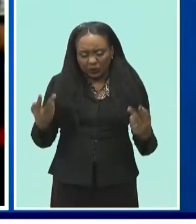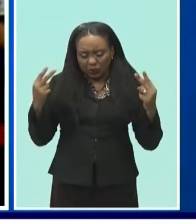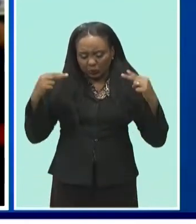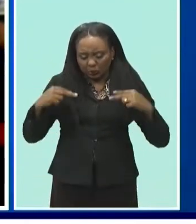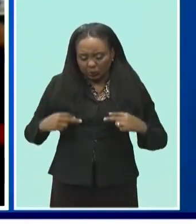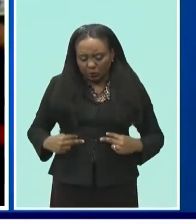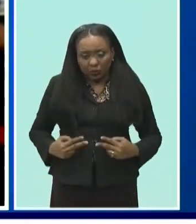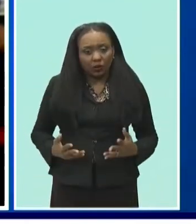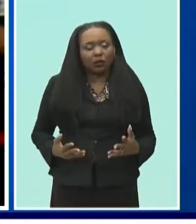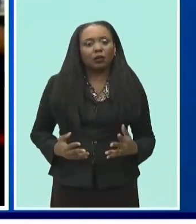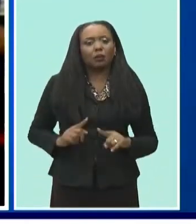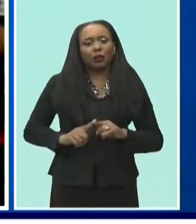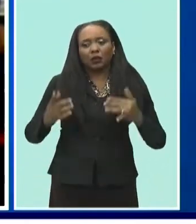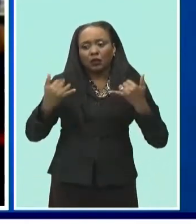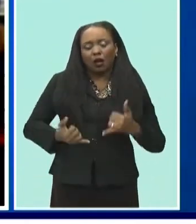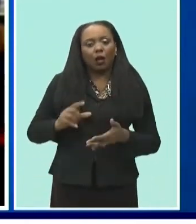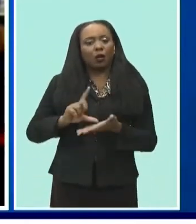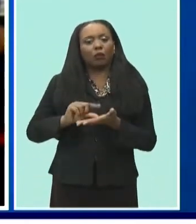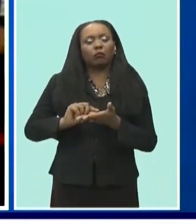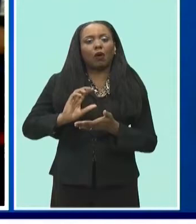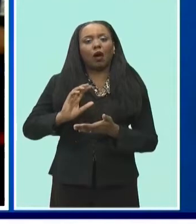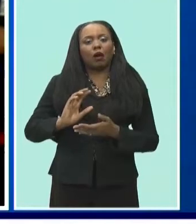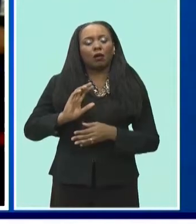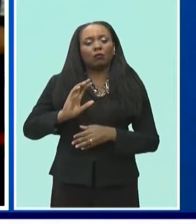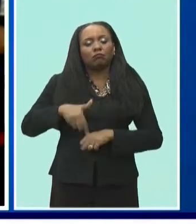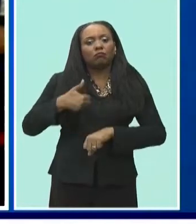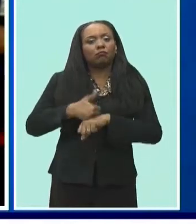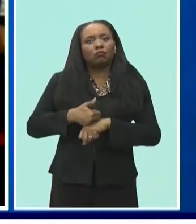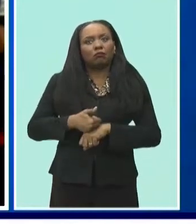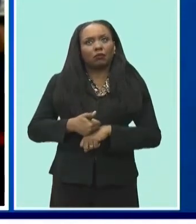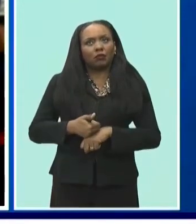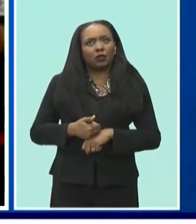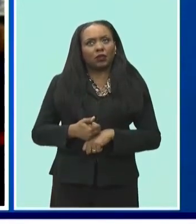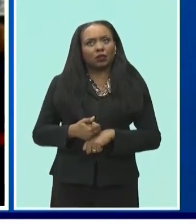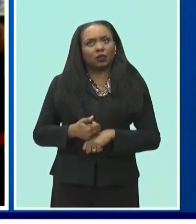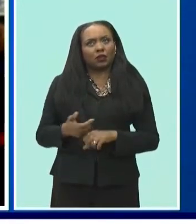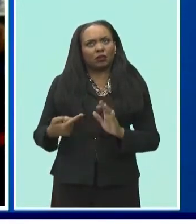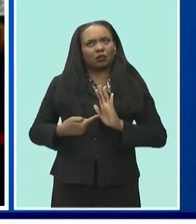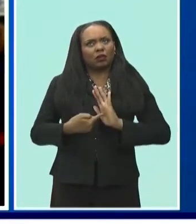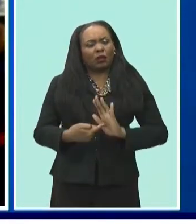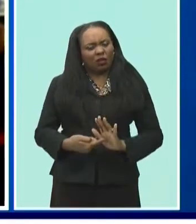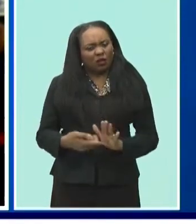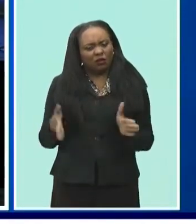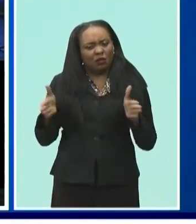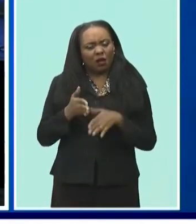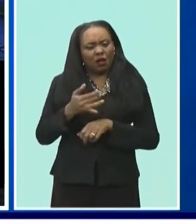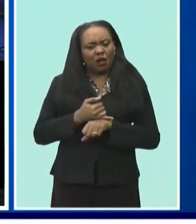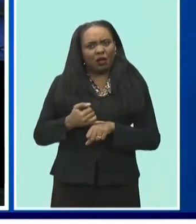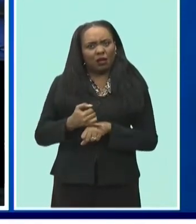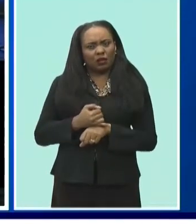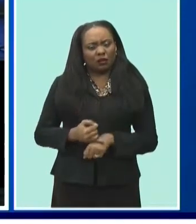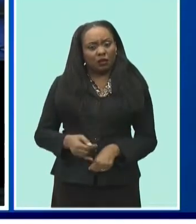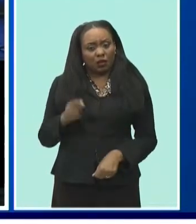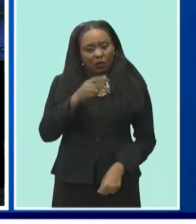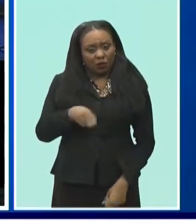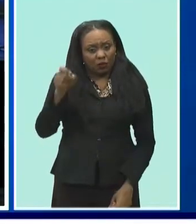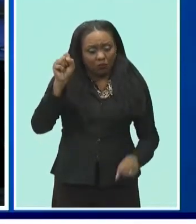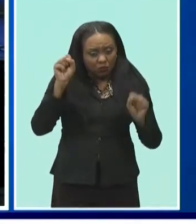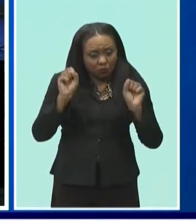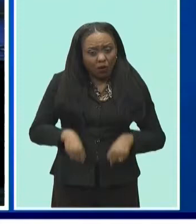an expression. And it was built to show a small nation that you could be the